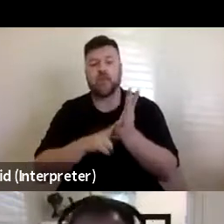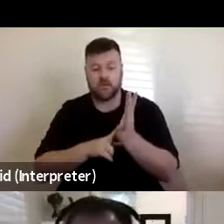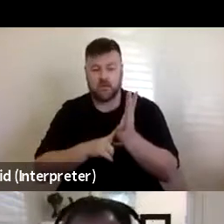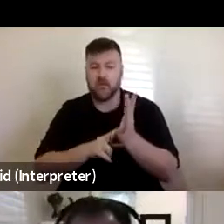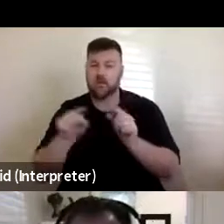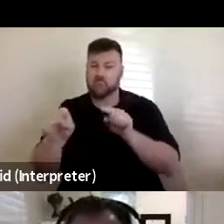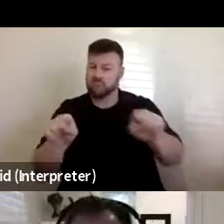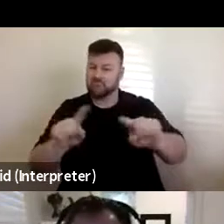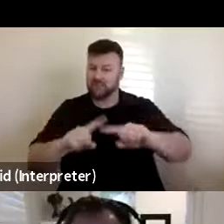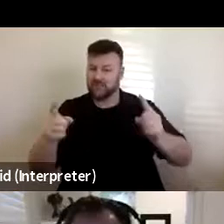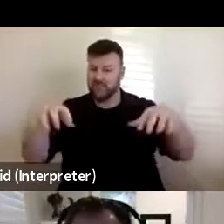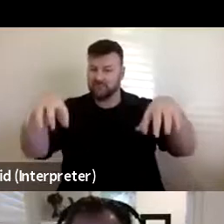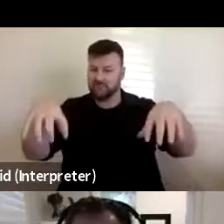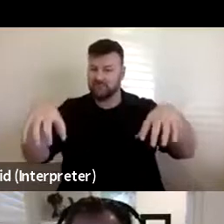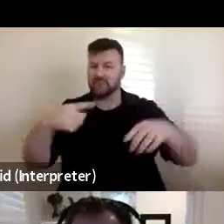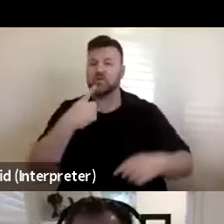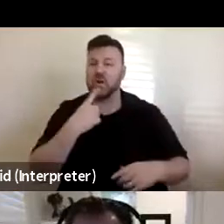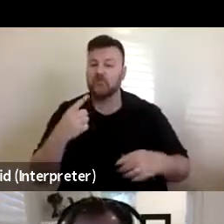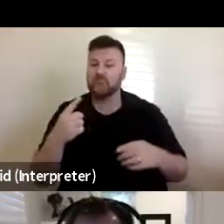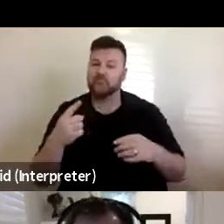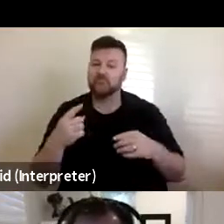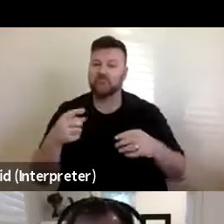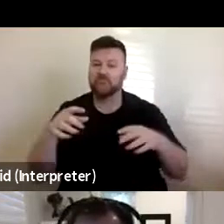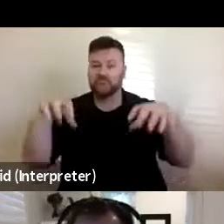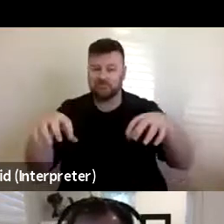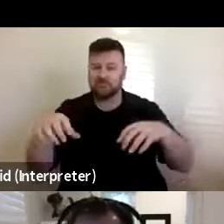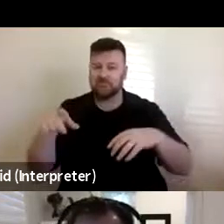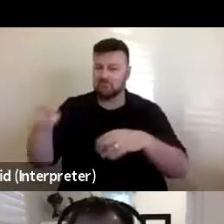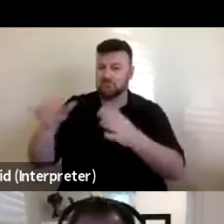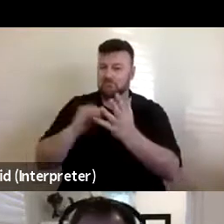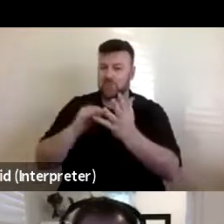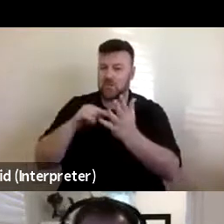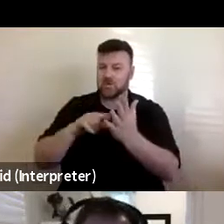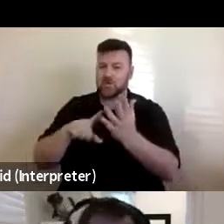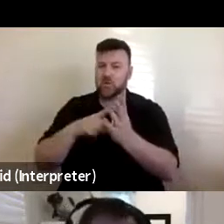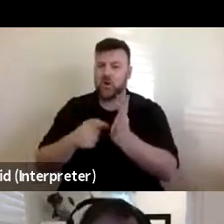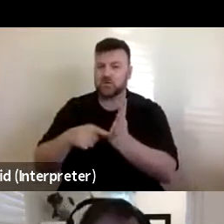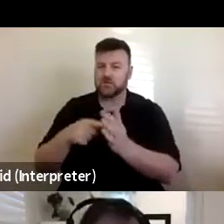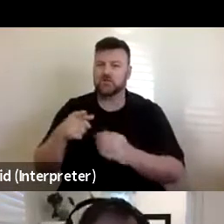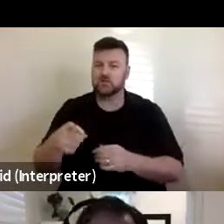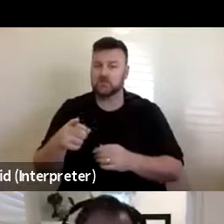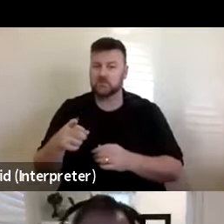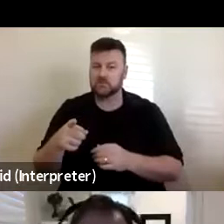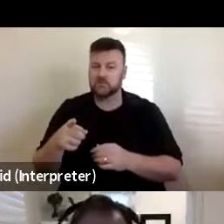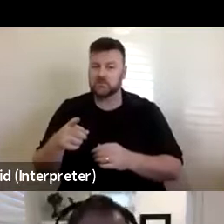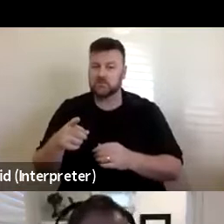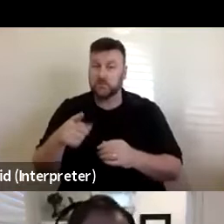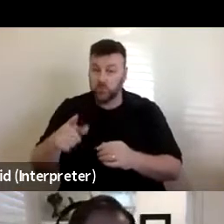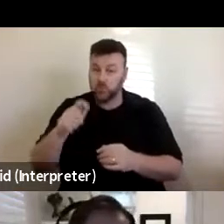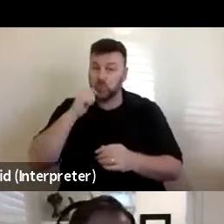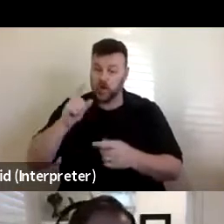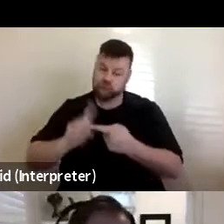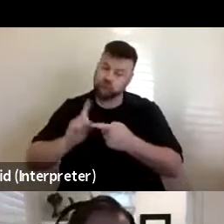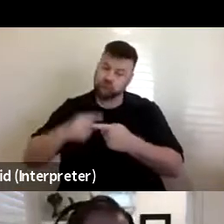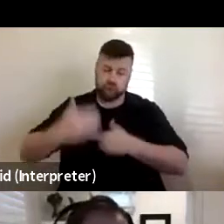your venues. Stuart, how do you think you'll realise it differently? Will you keep doing what you're